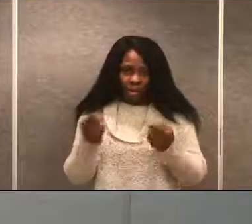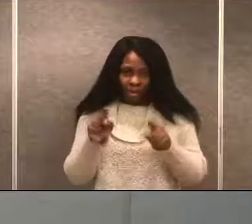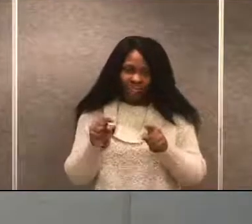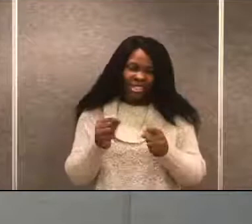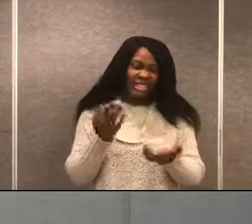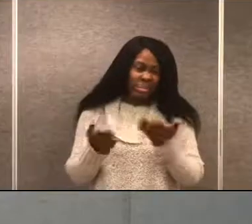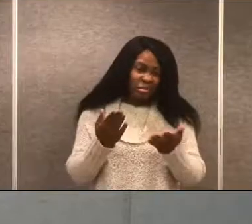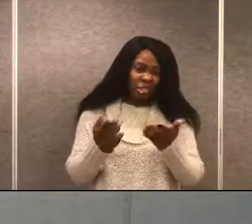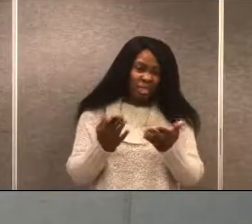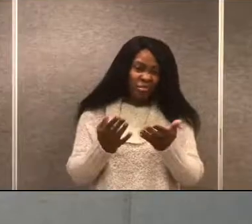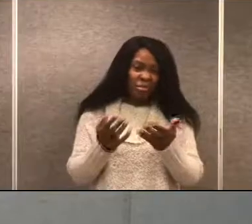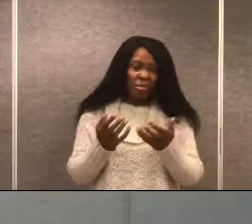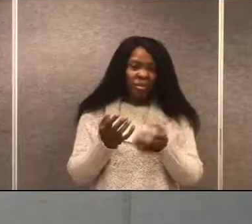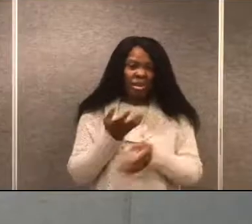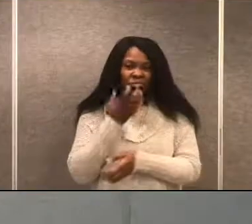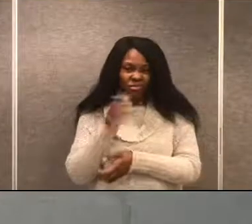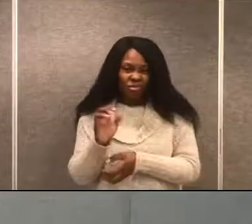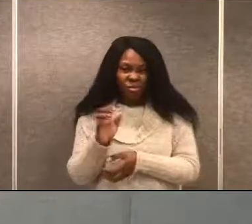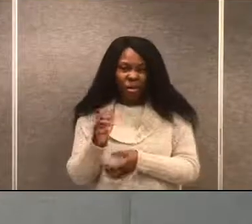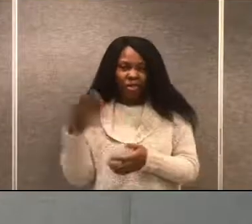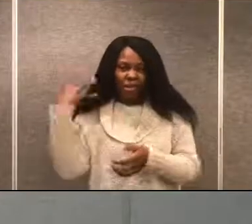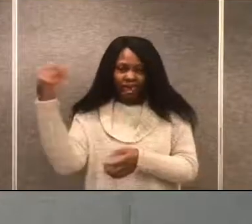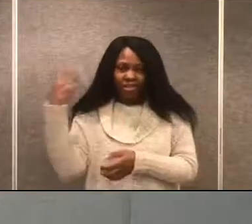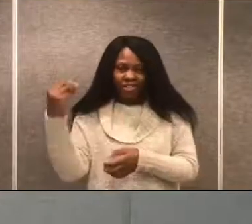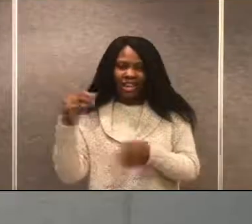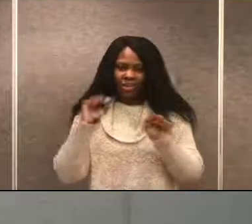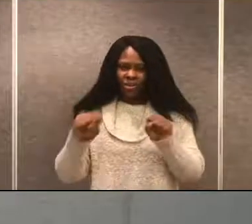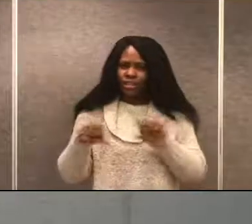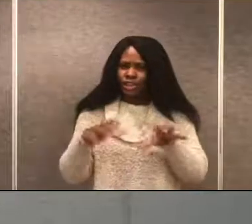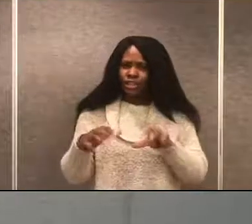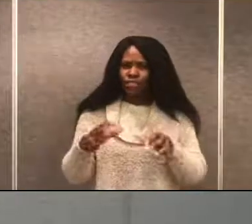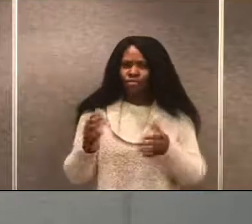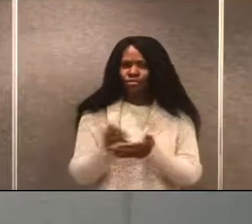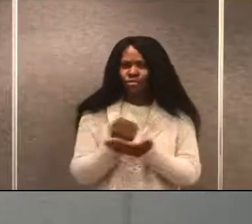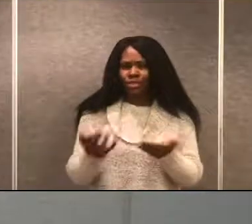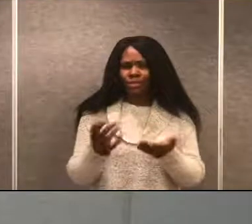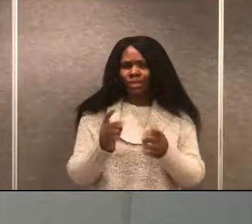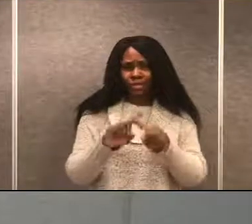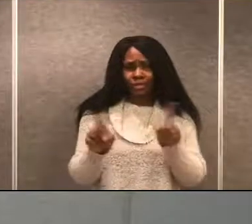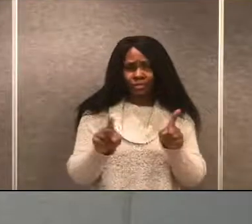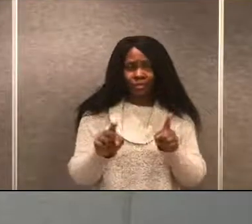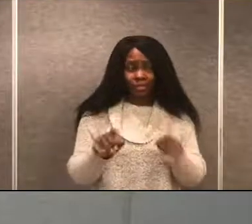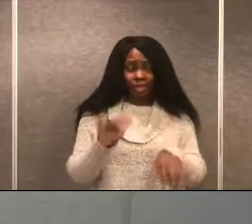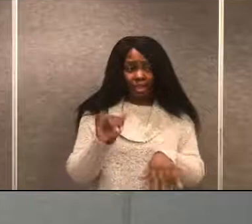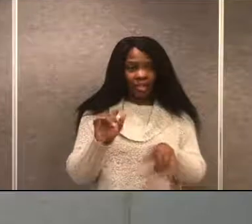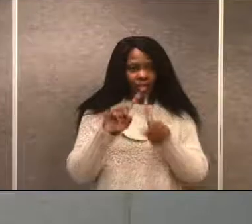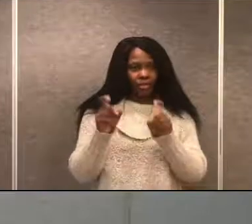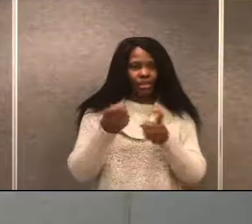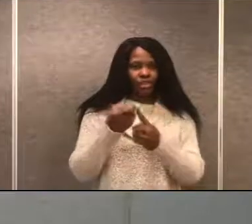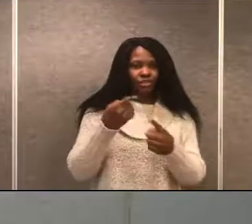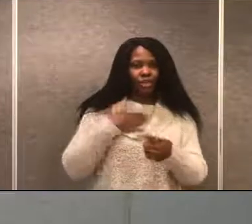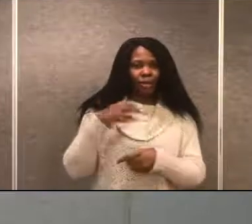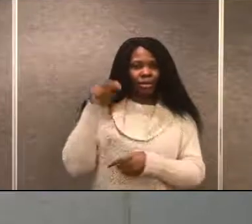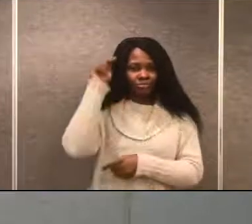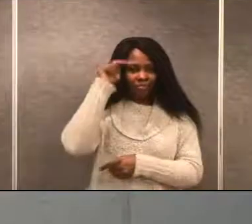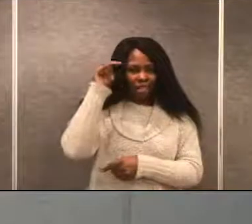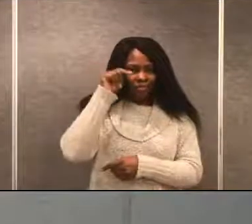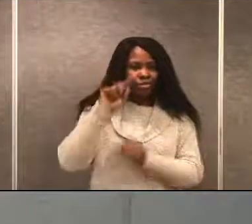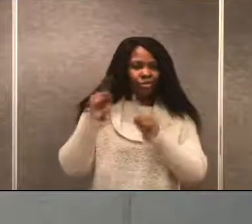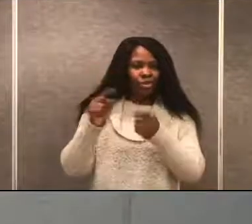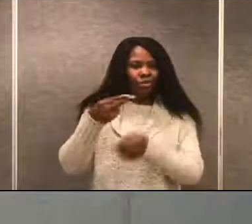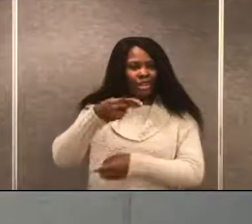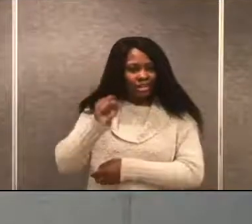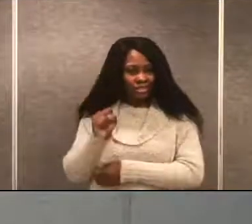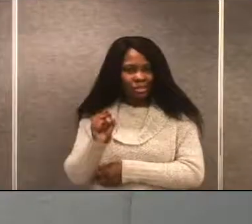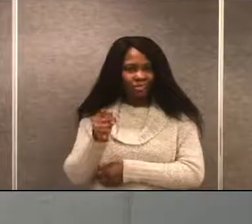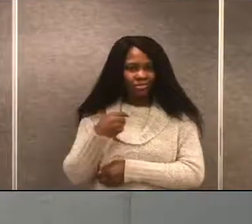at what is the best practice at that time. Right. Listen, that question came from one of my nephews who attend the high school. So I gave them my